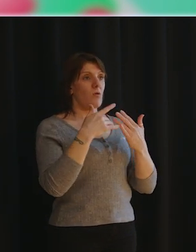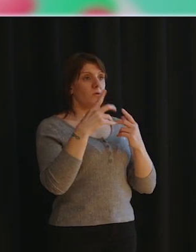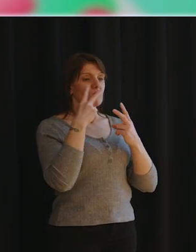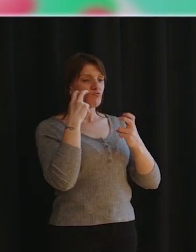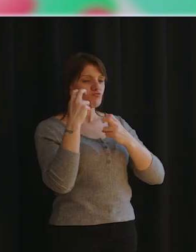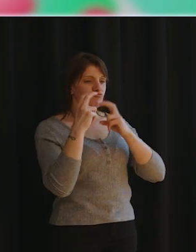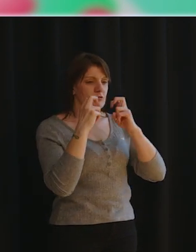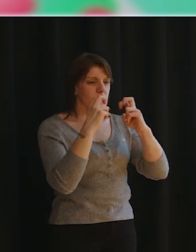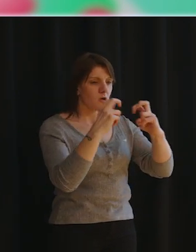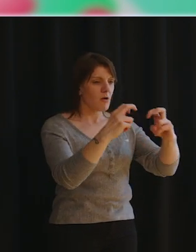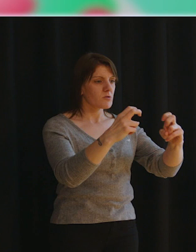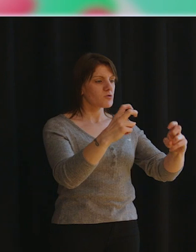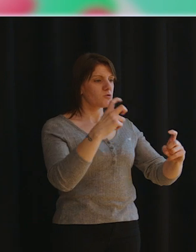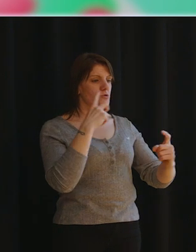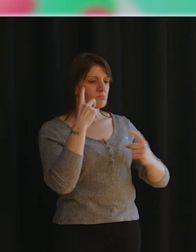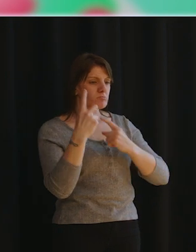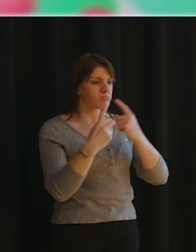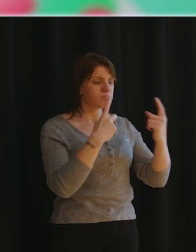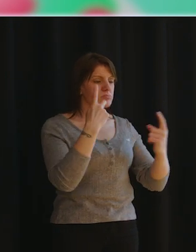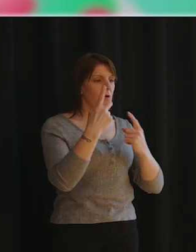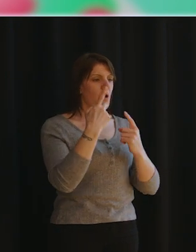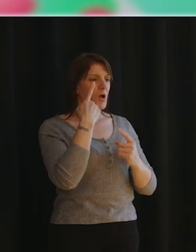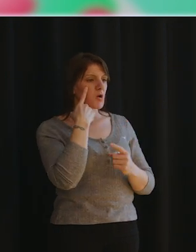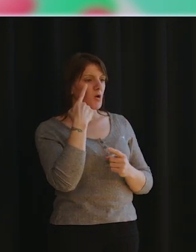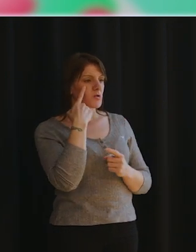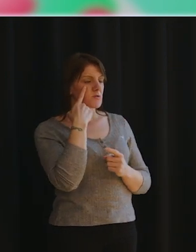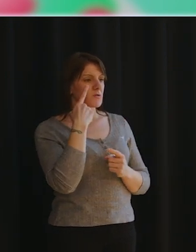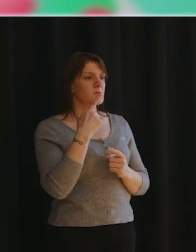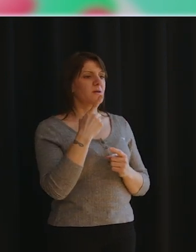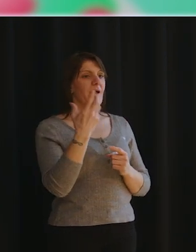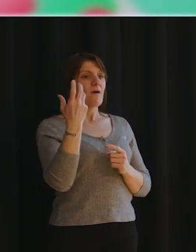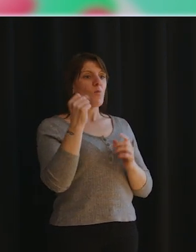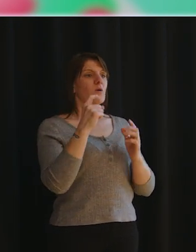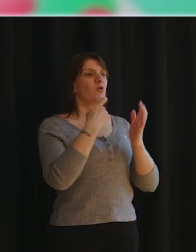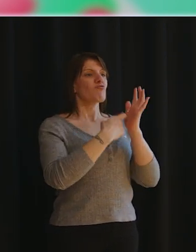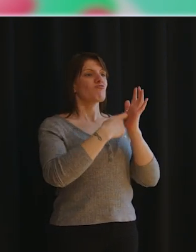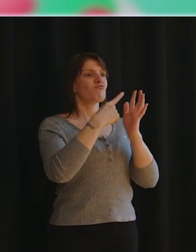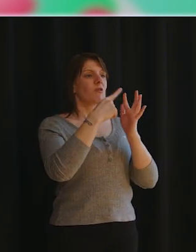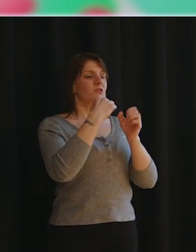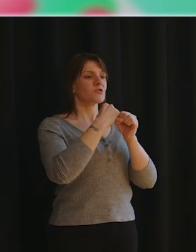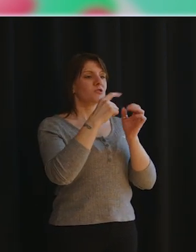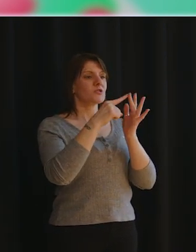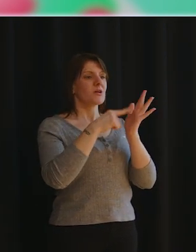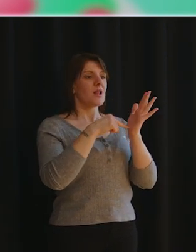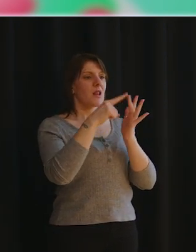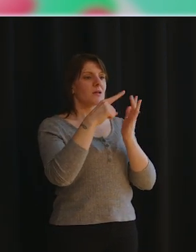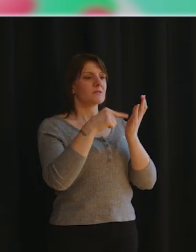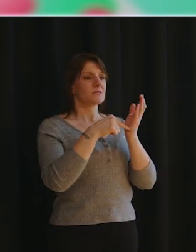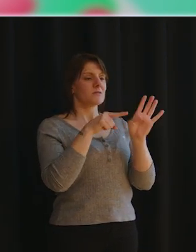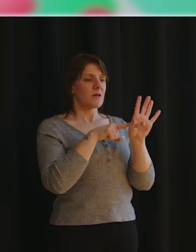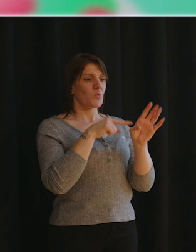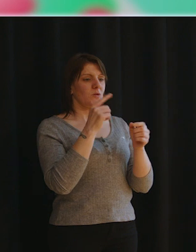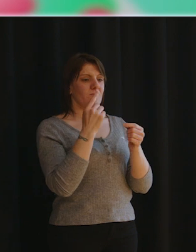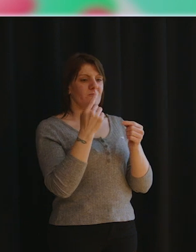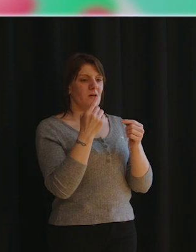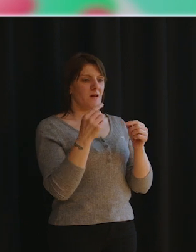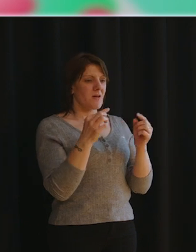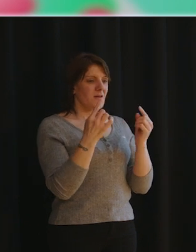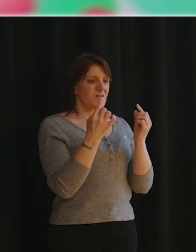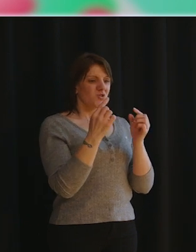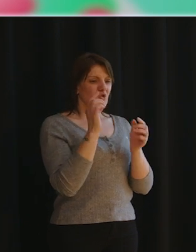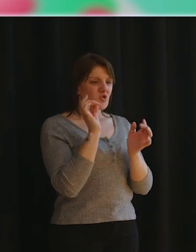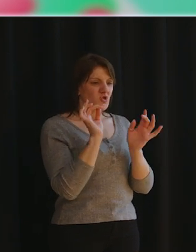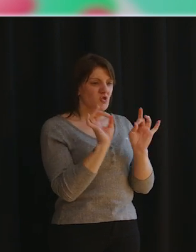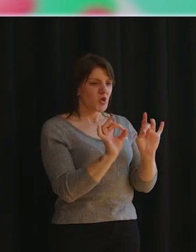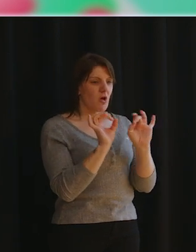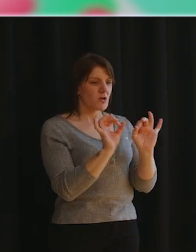noticed that there is a rigidity within certain flashpoints, certain rub